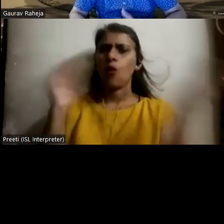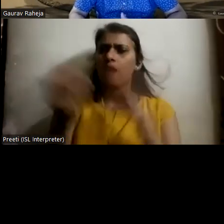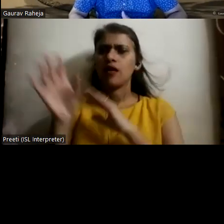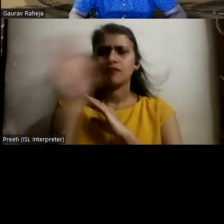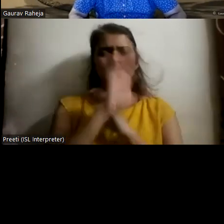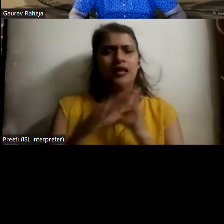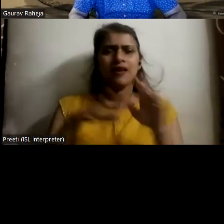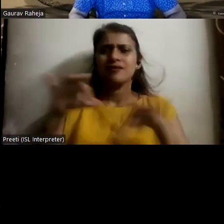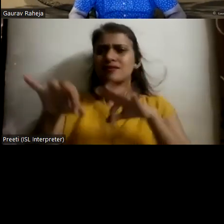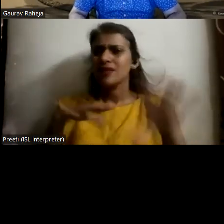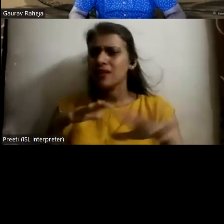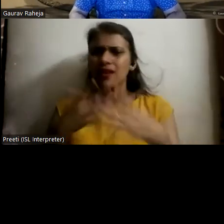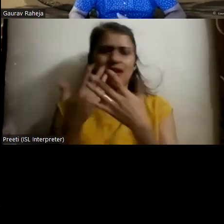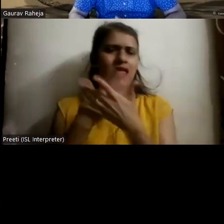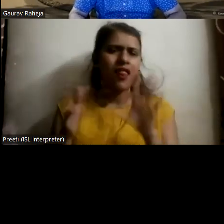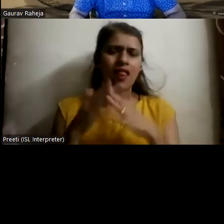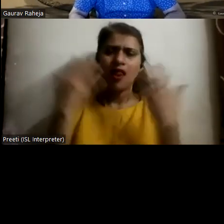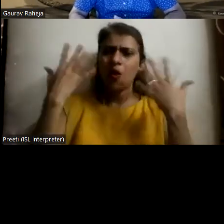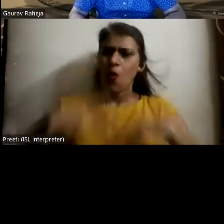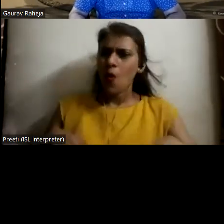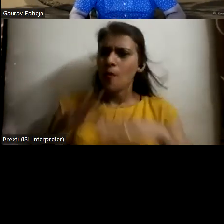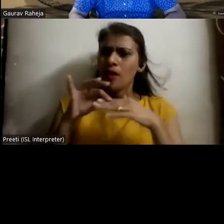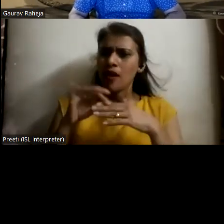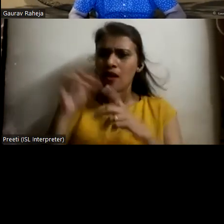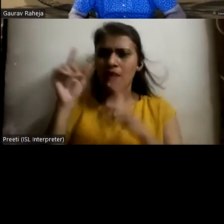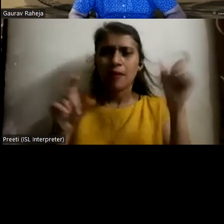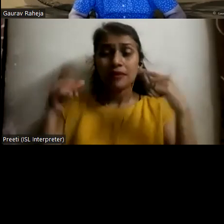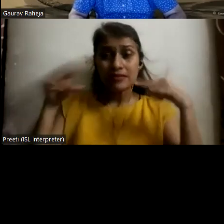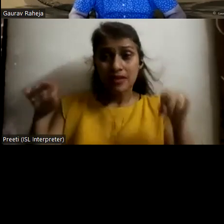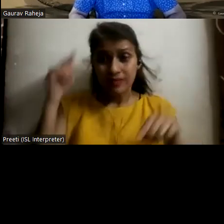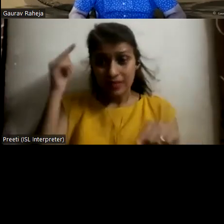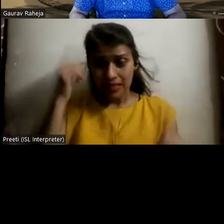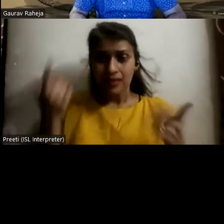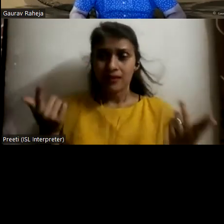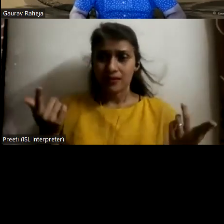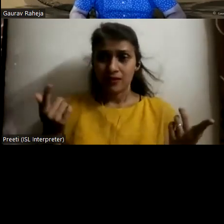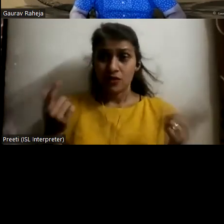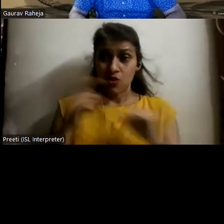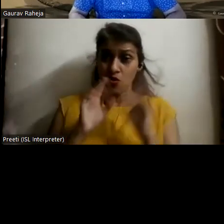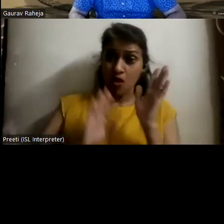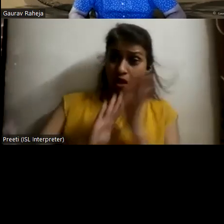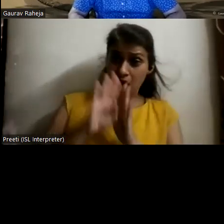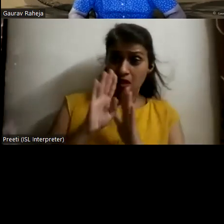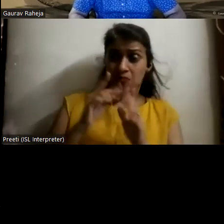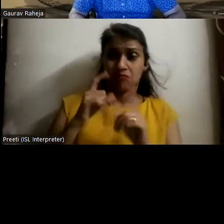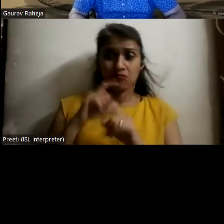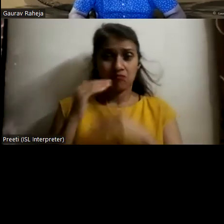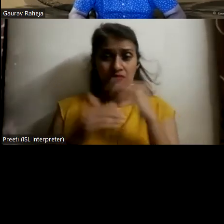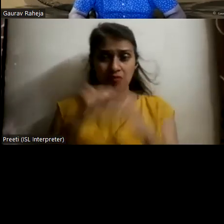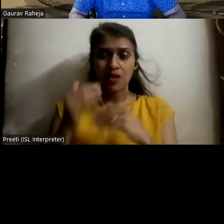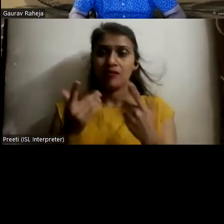no form of humanity can consider itself as developed if it is exclusive in